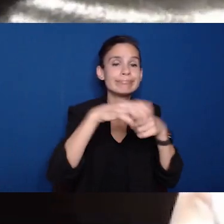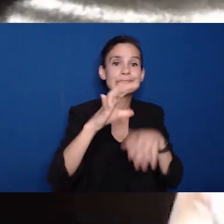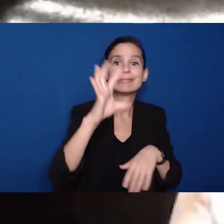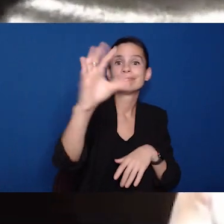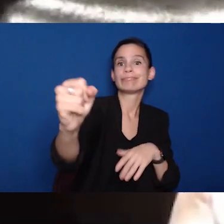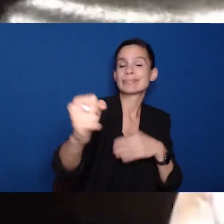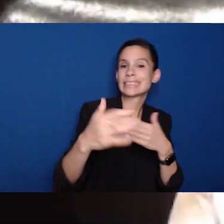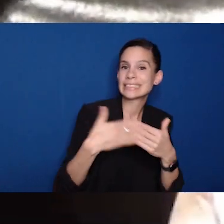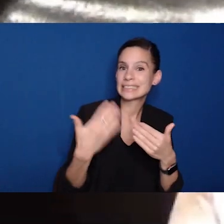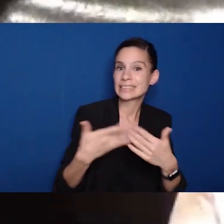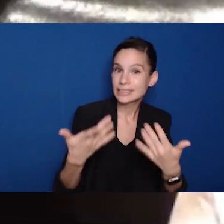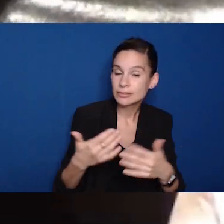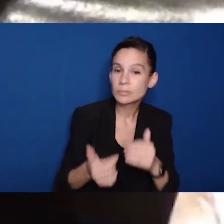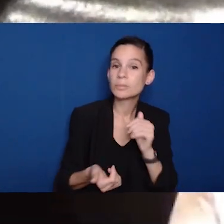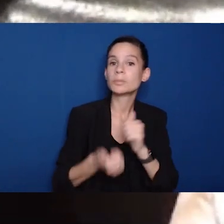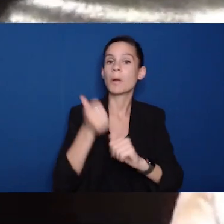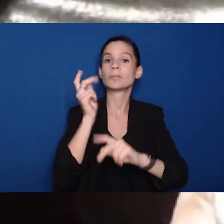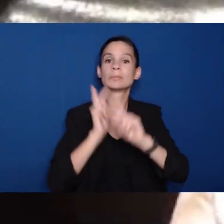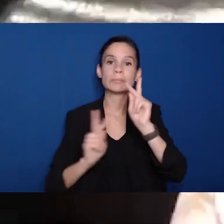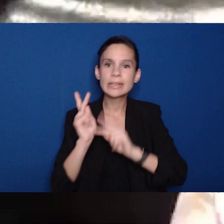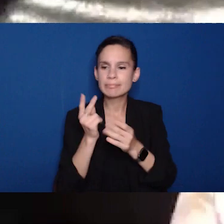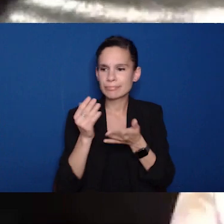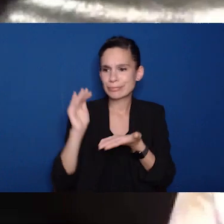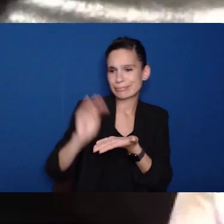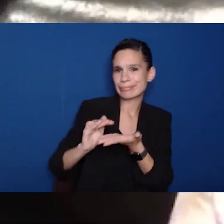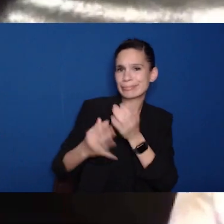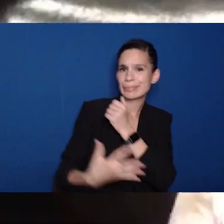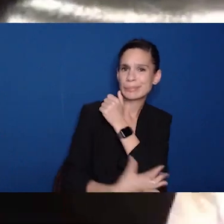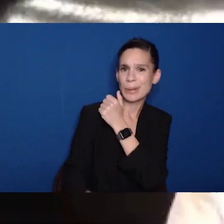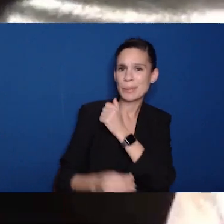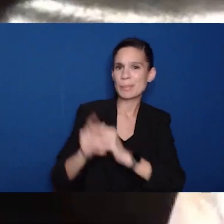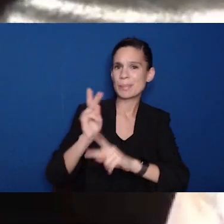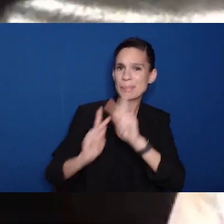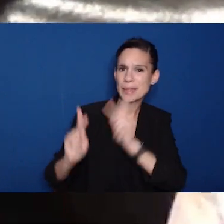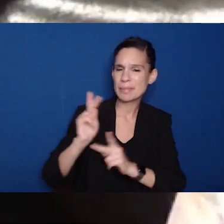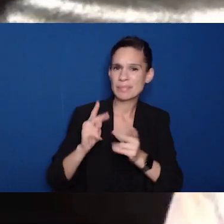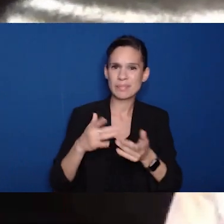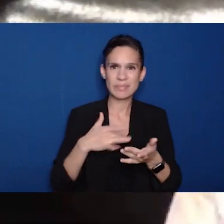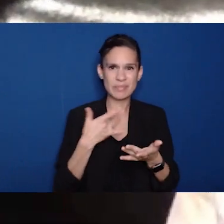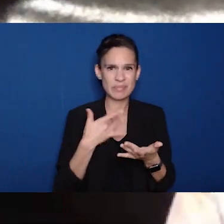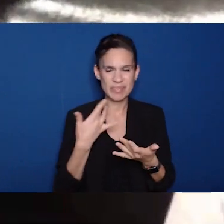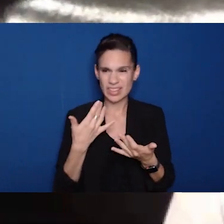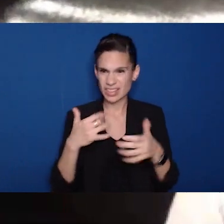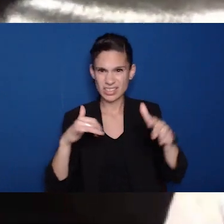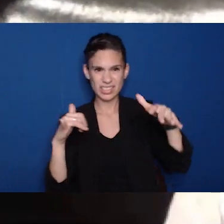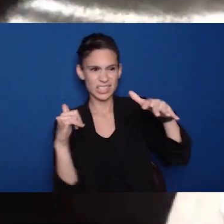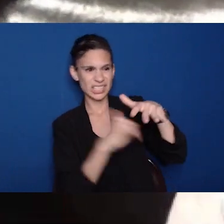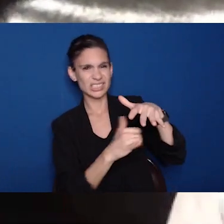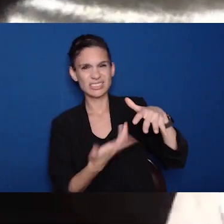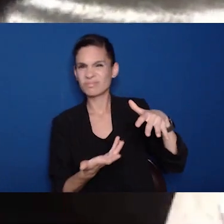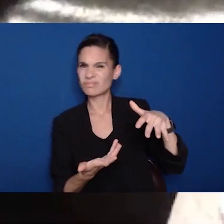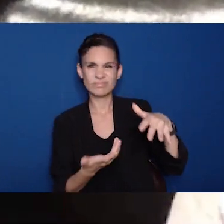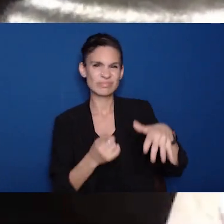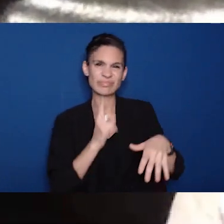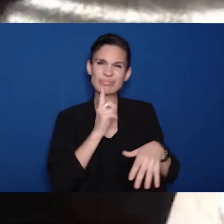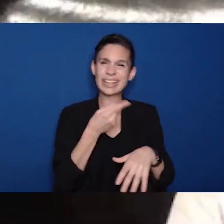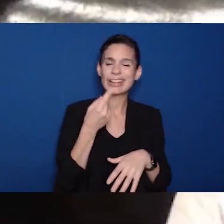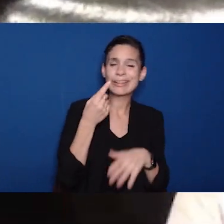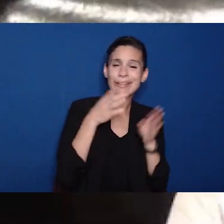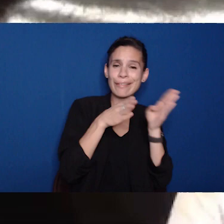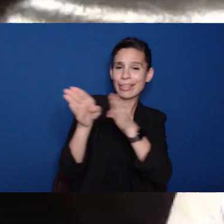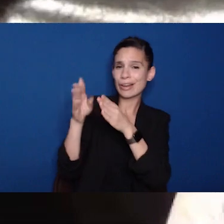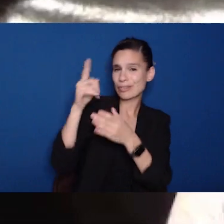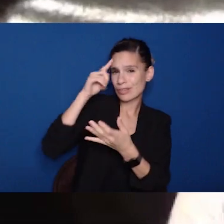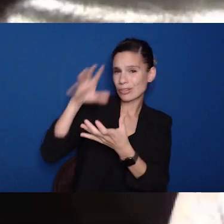pyramid, which is the majority of Zimbabweans, are not happy about this lockdown because it's not practical to them. They say the lockdown is a thing of privilege, isn't